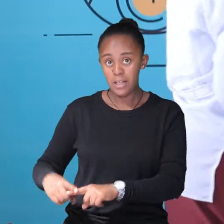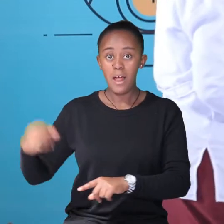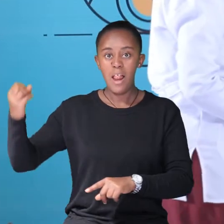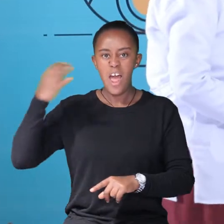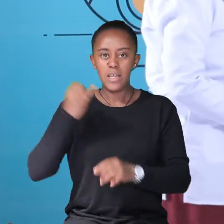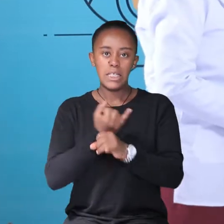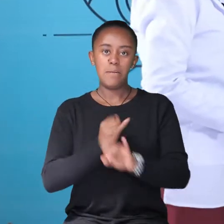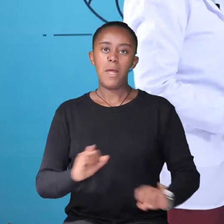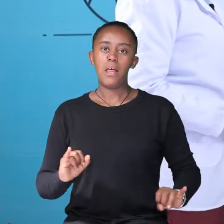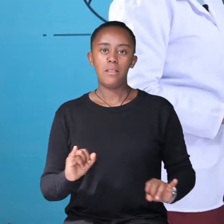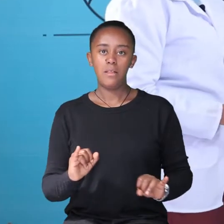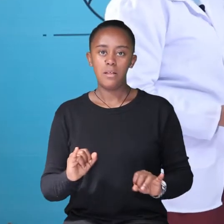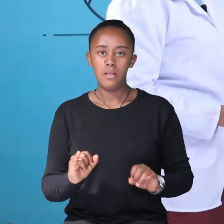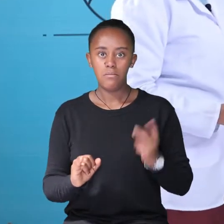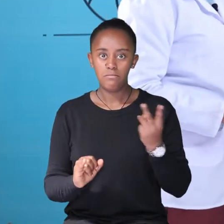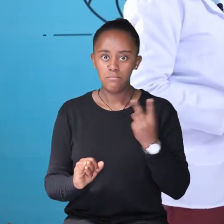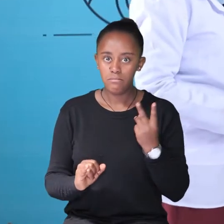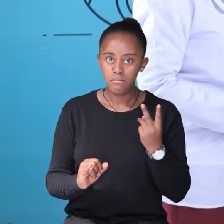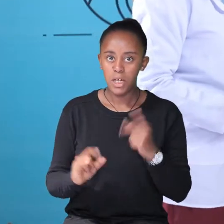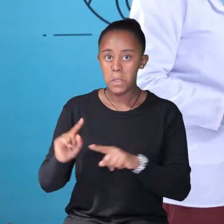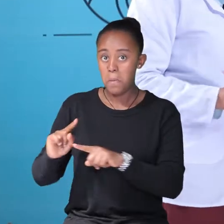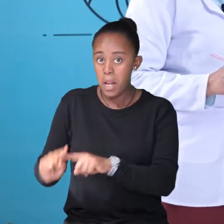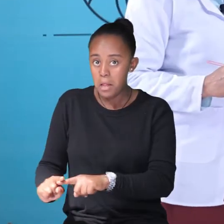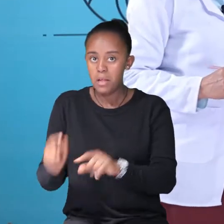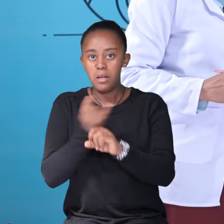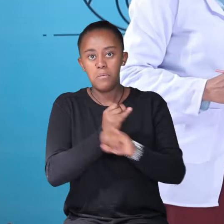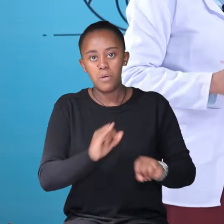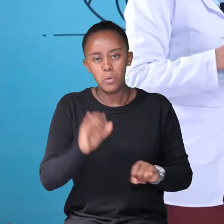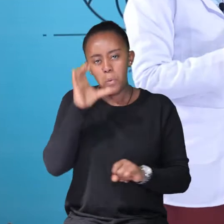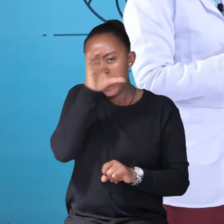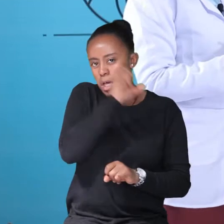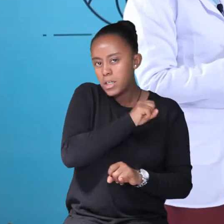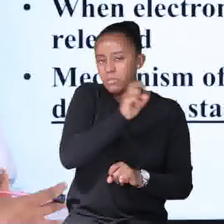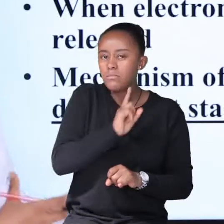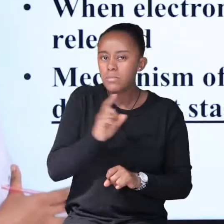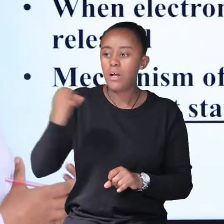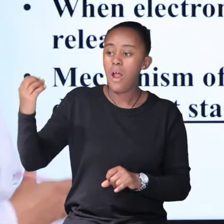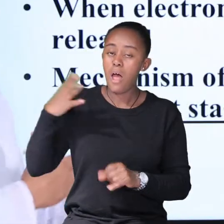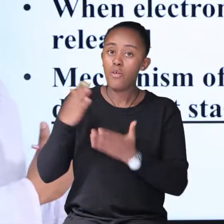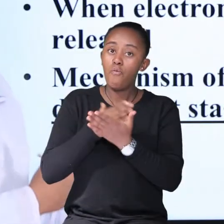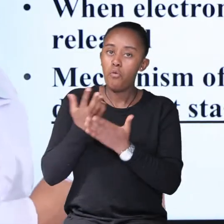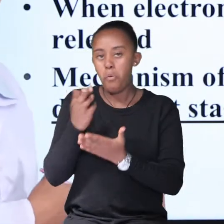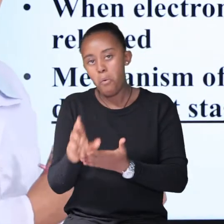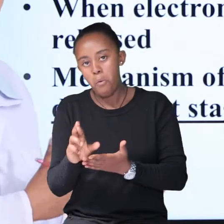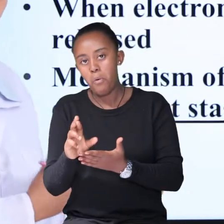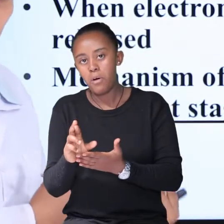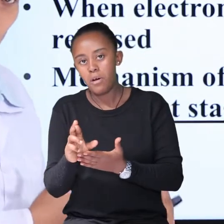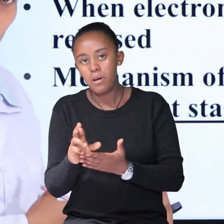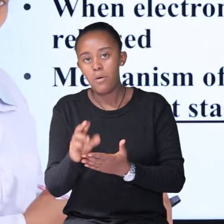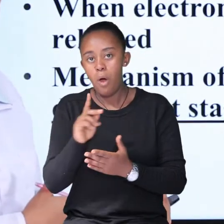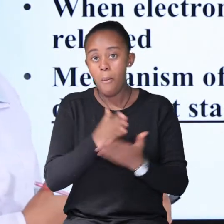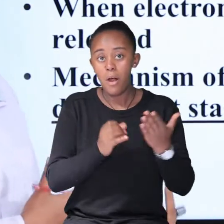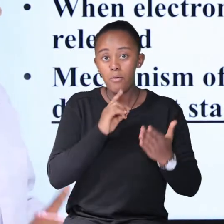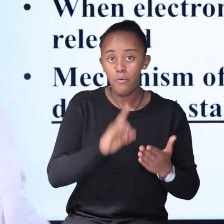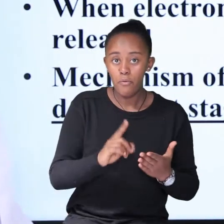independent stage. Therefore, from these two names you can guess that light is involved on one part